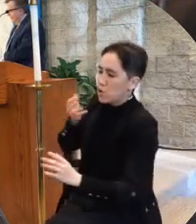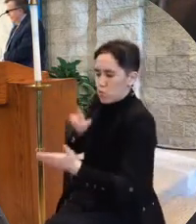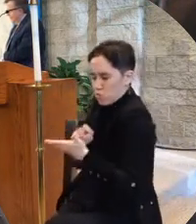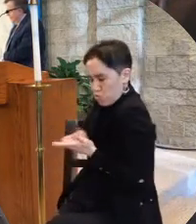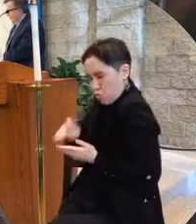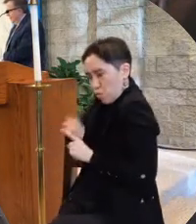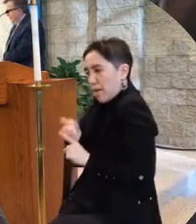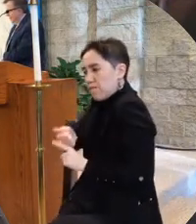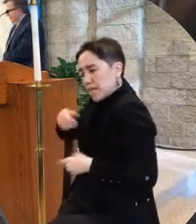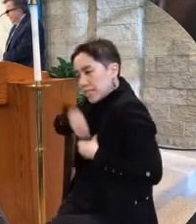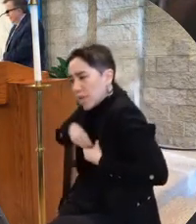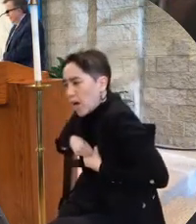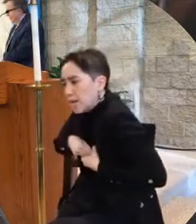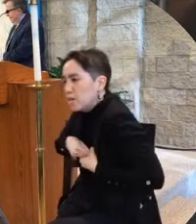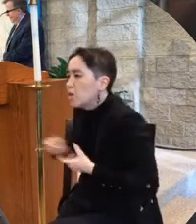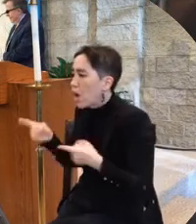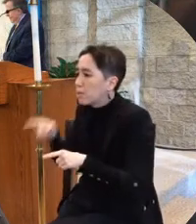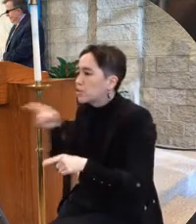that